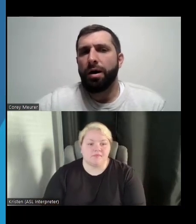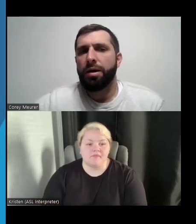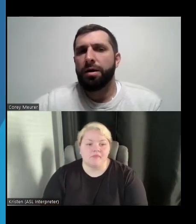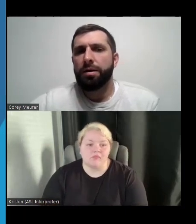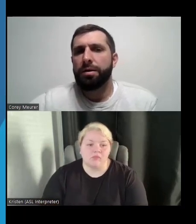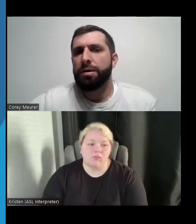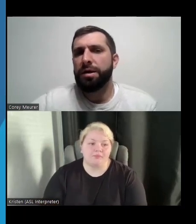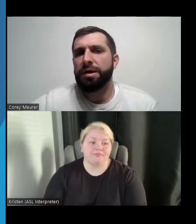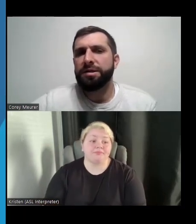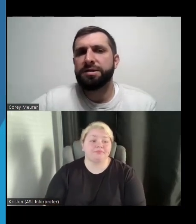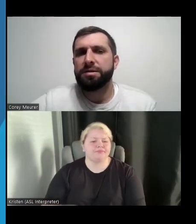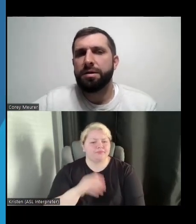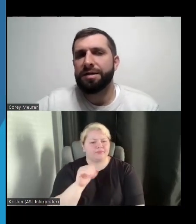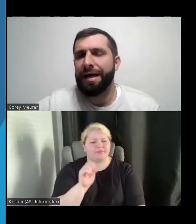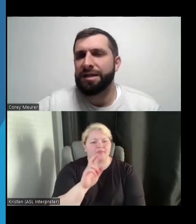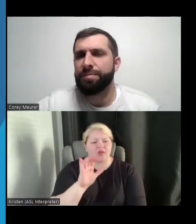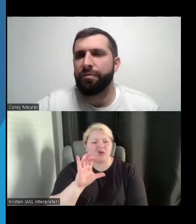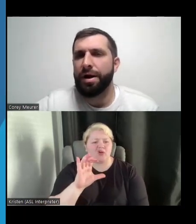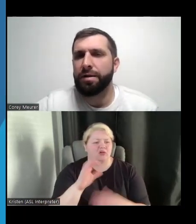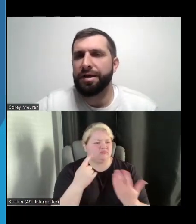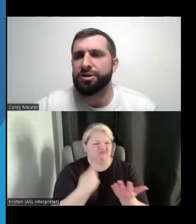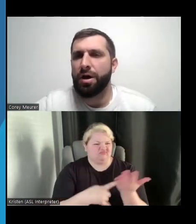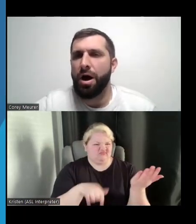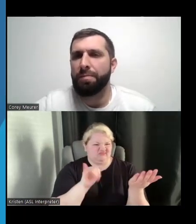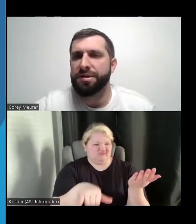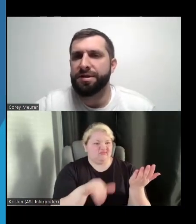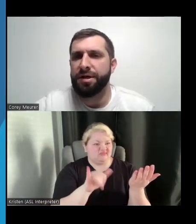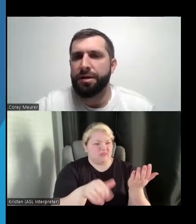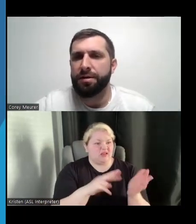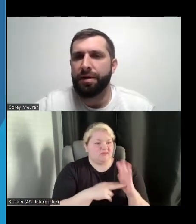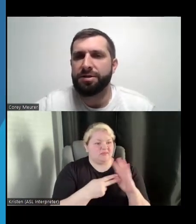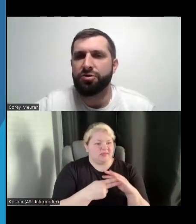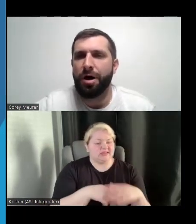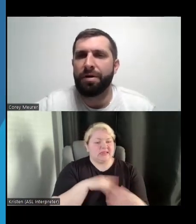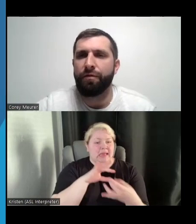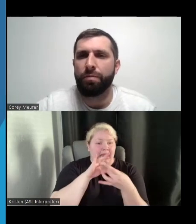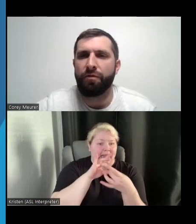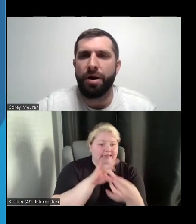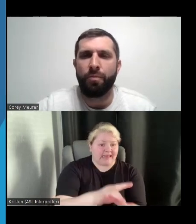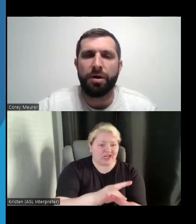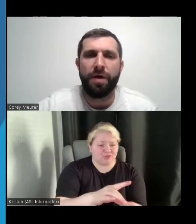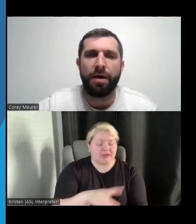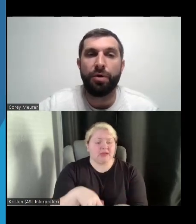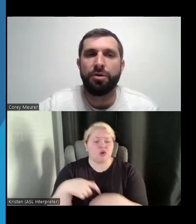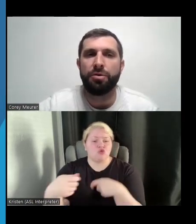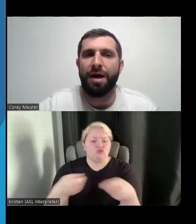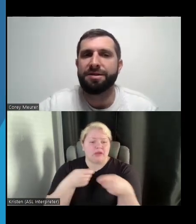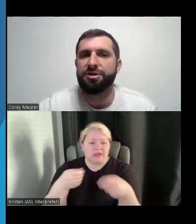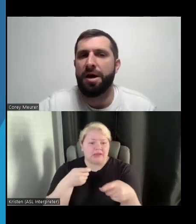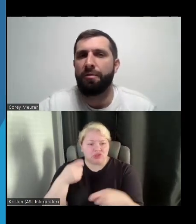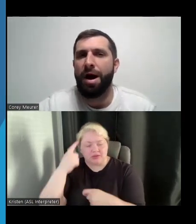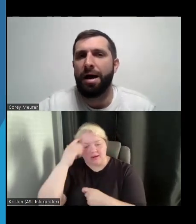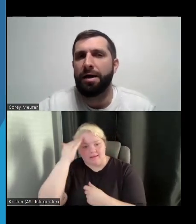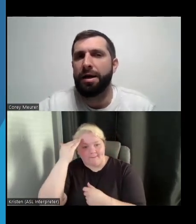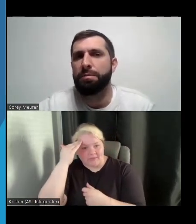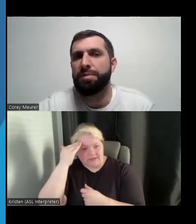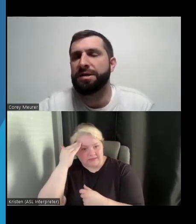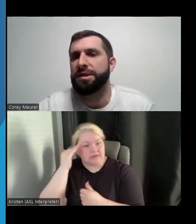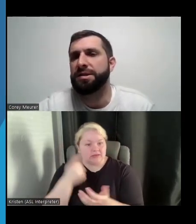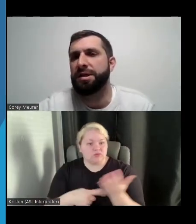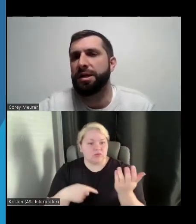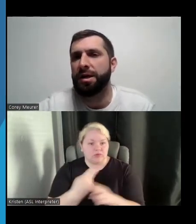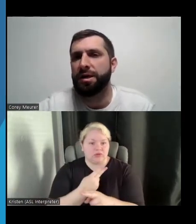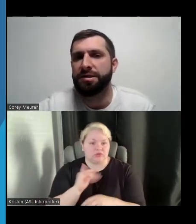So ARC is attachment regulation competency. That's a trauma-informed framework that we utilize at JRI,